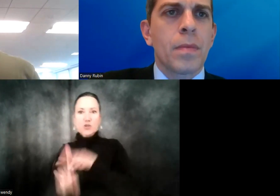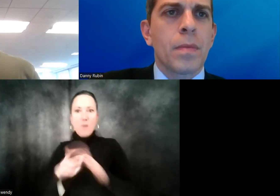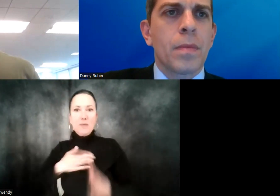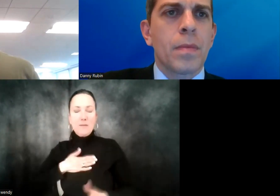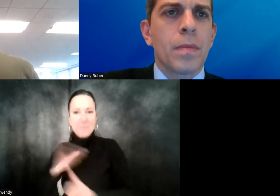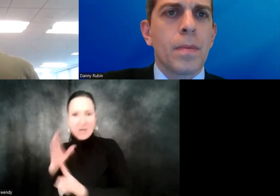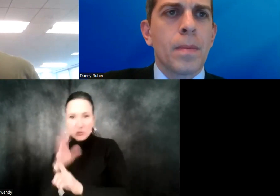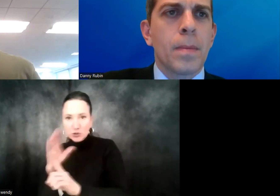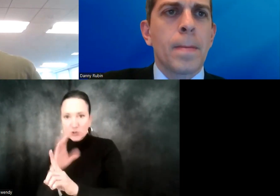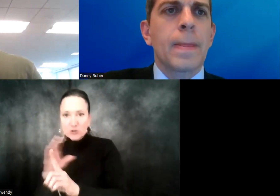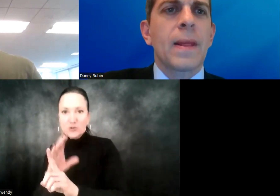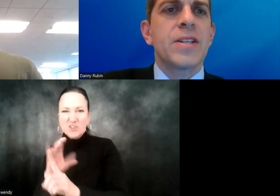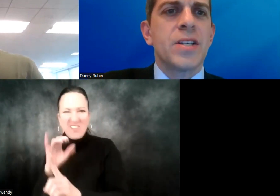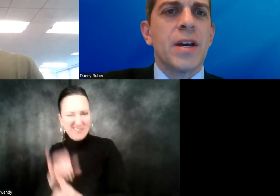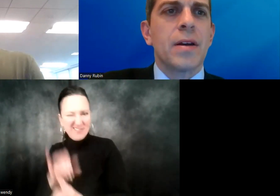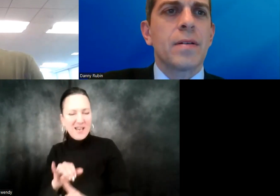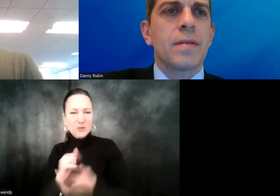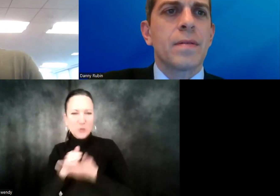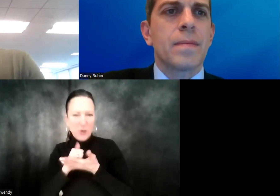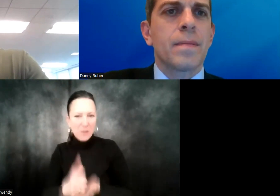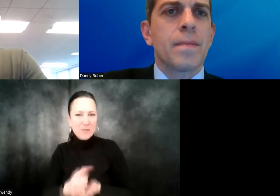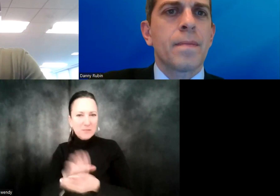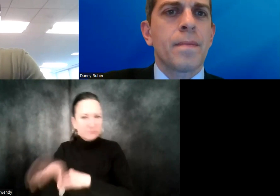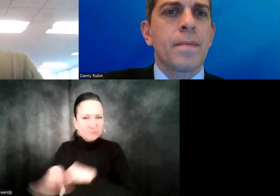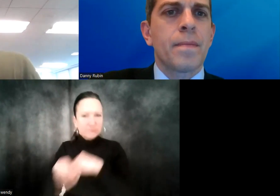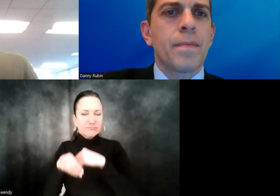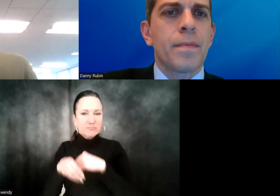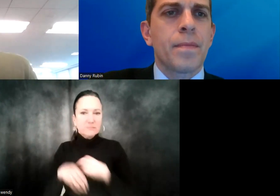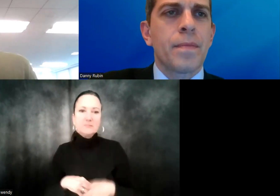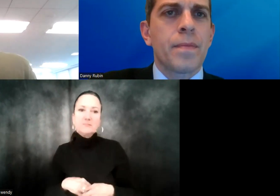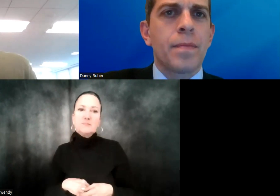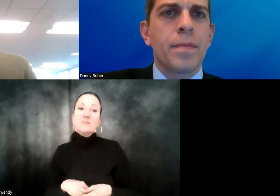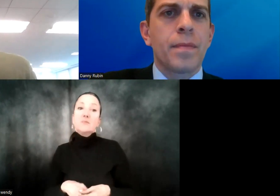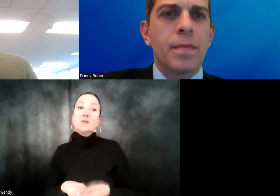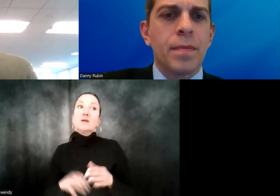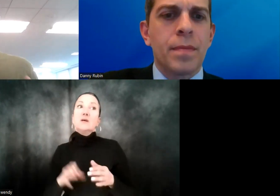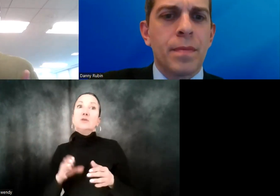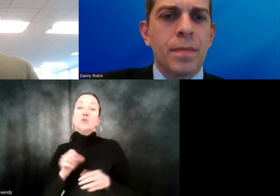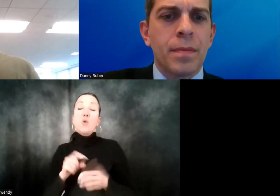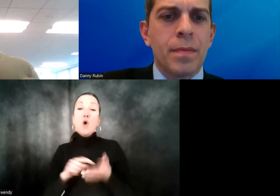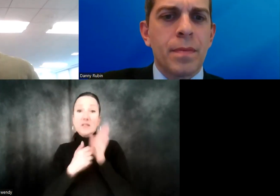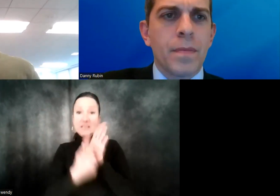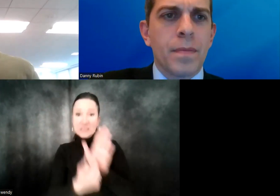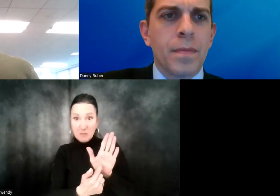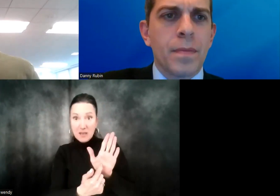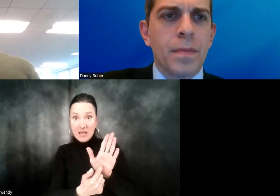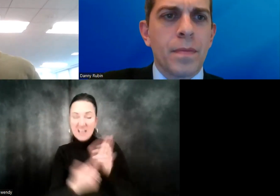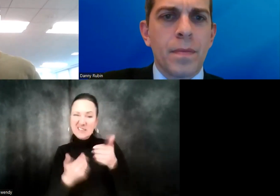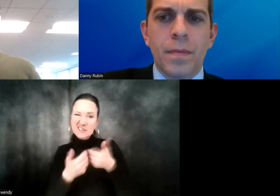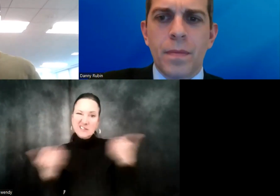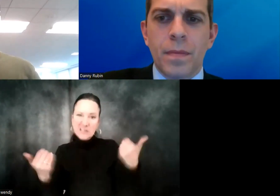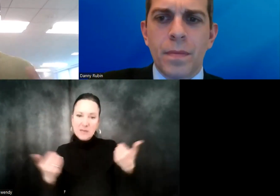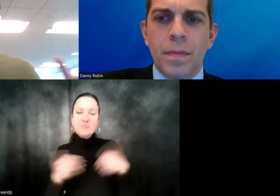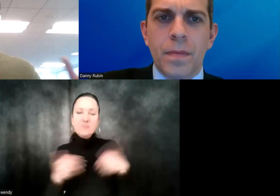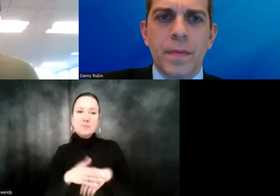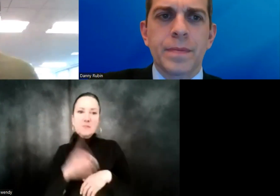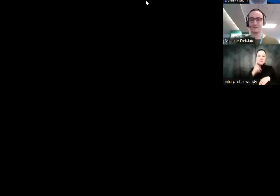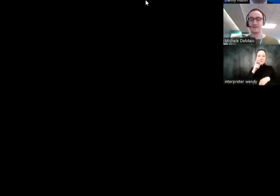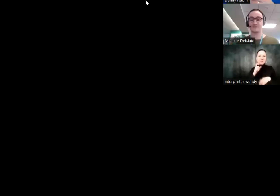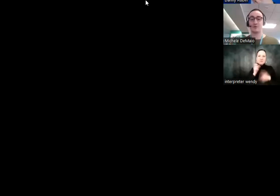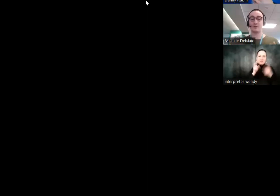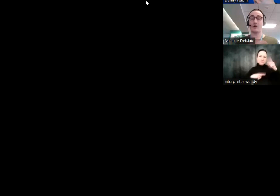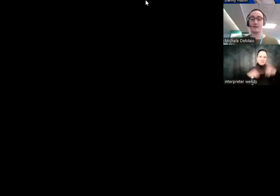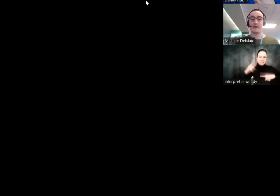additional customers. Additionally, on the sponsored display side, that one's a little more nuanced because it can exist in multiple